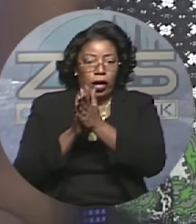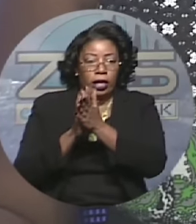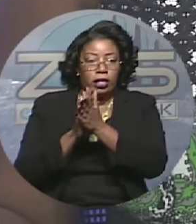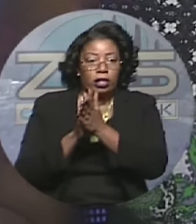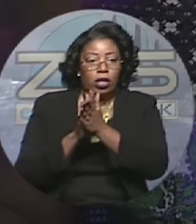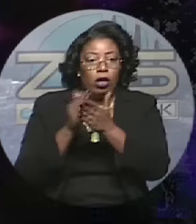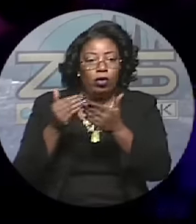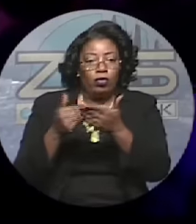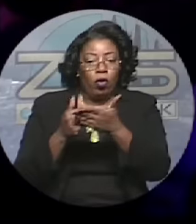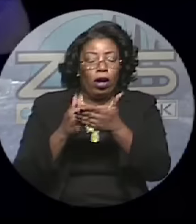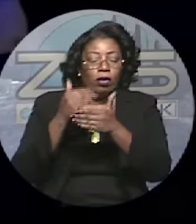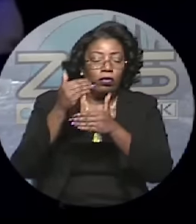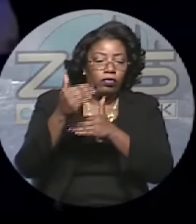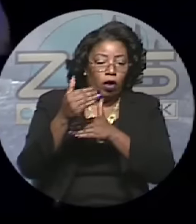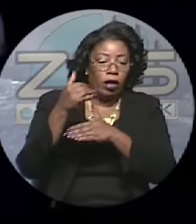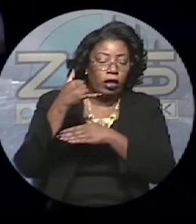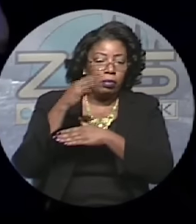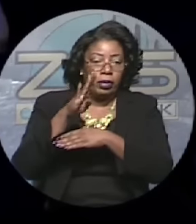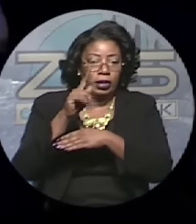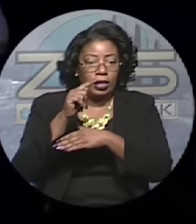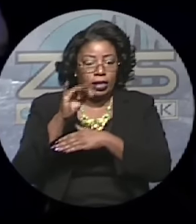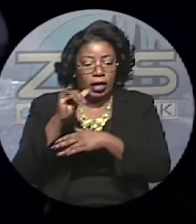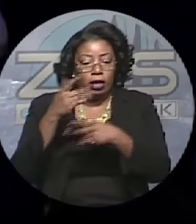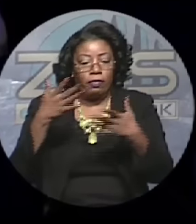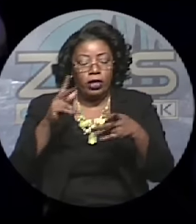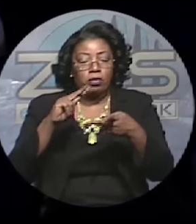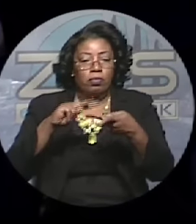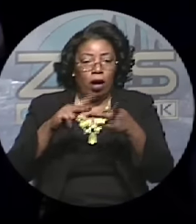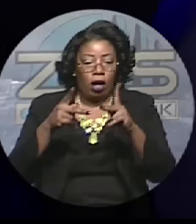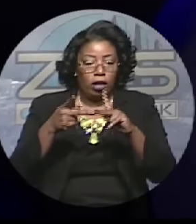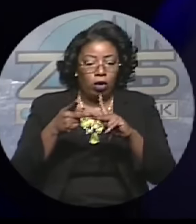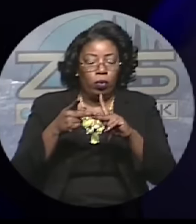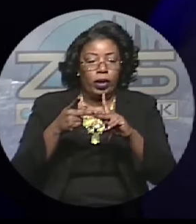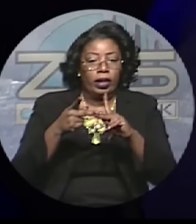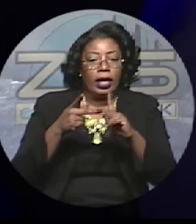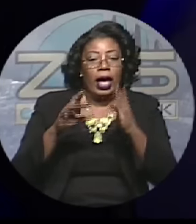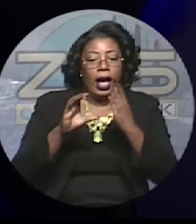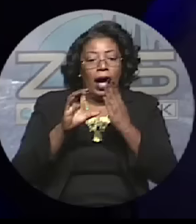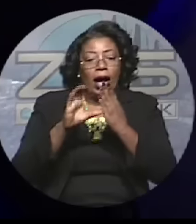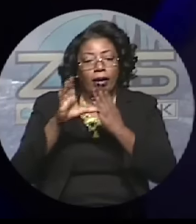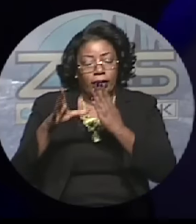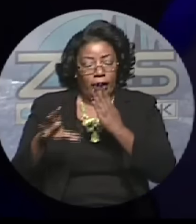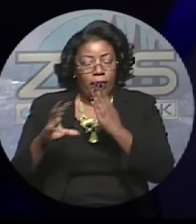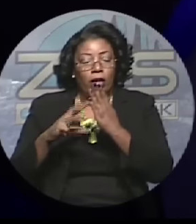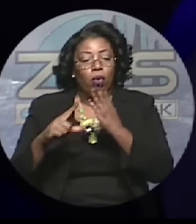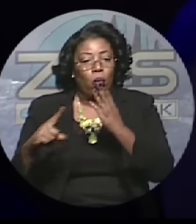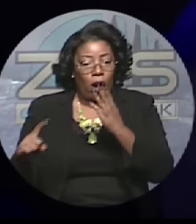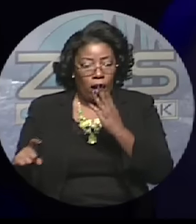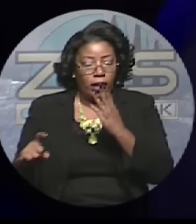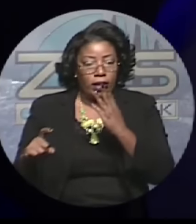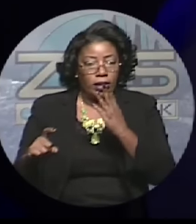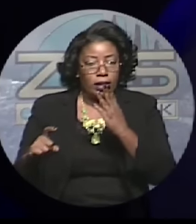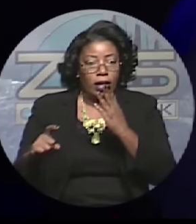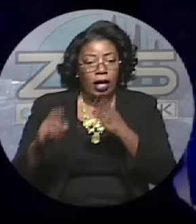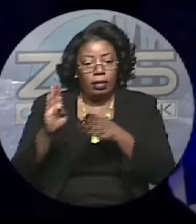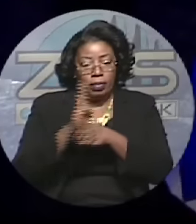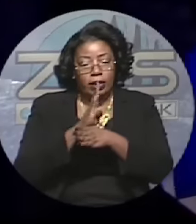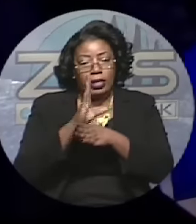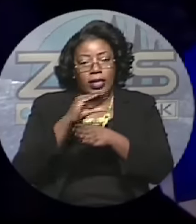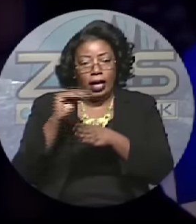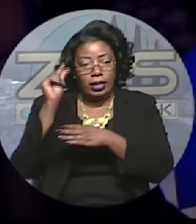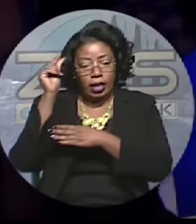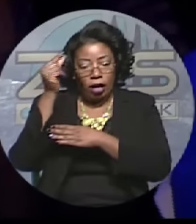reach of the telecommunications company since it partnered with cable and wireless communications. Chris Mayer is Senior Vice President of Business and